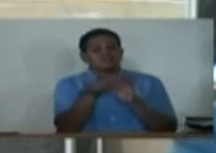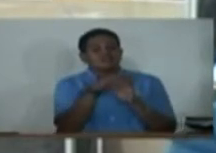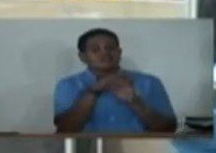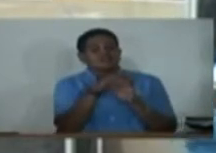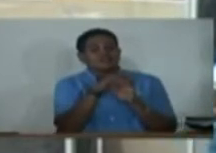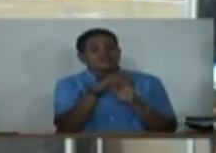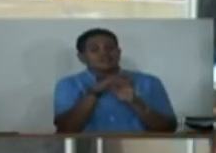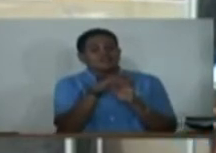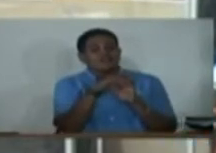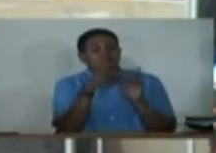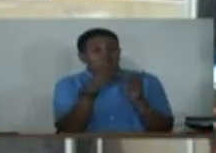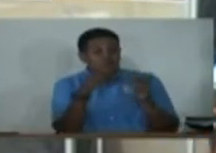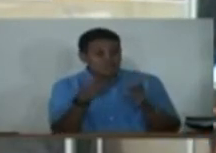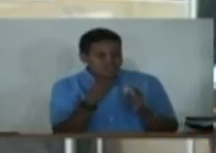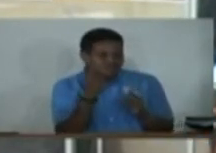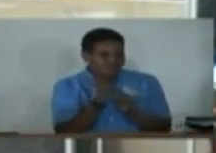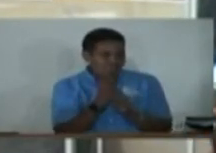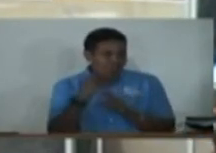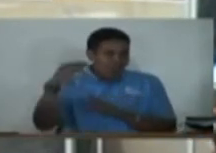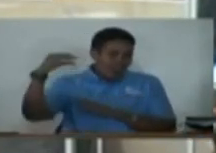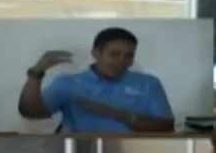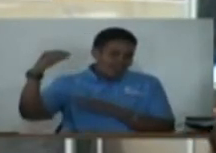well